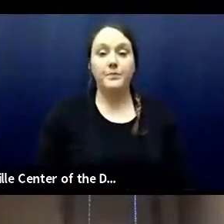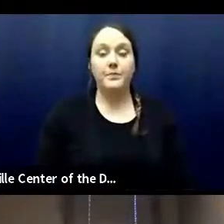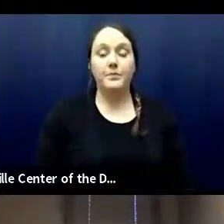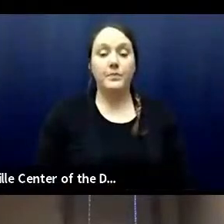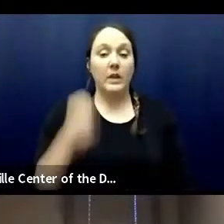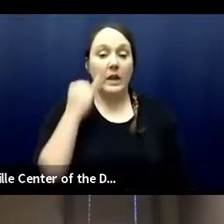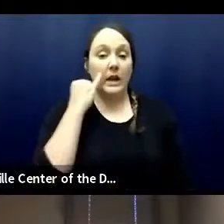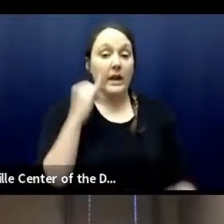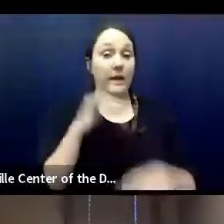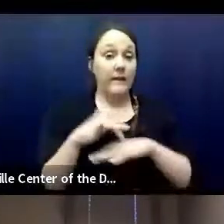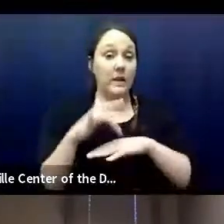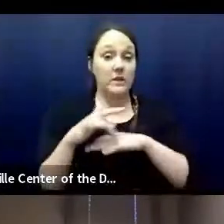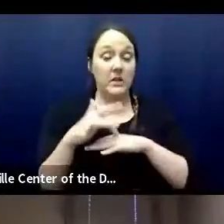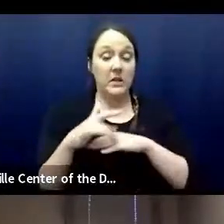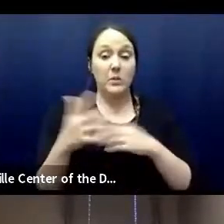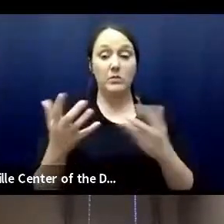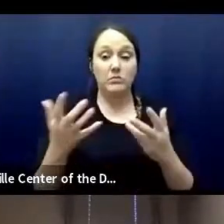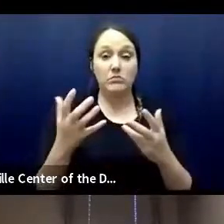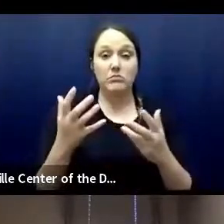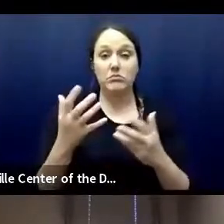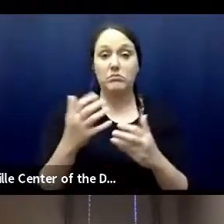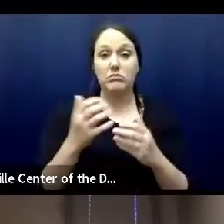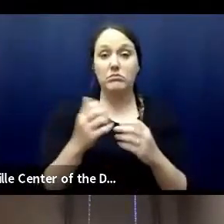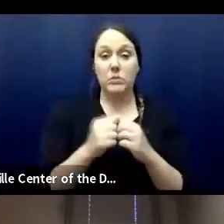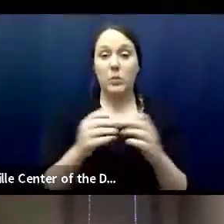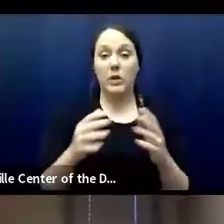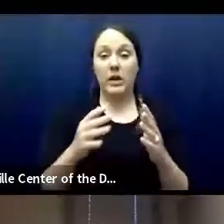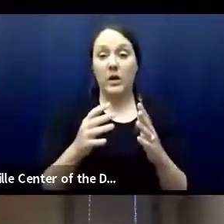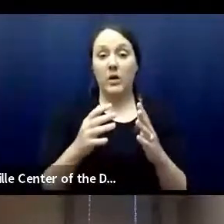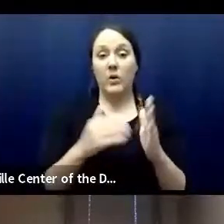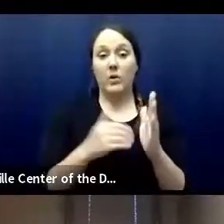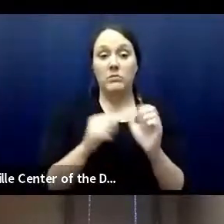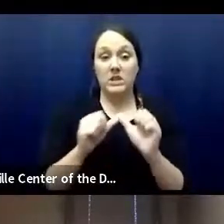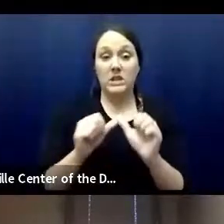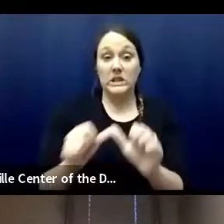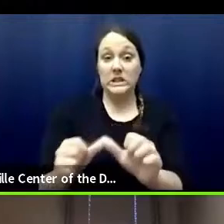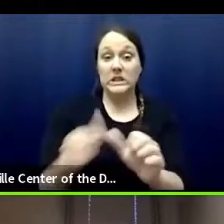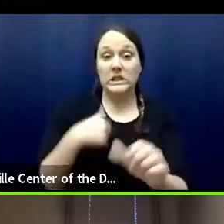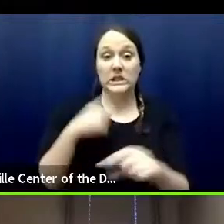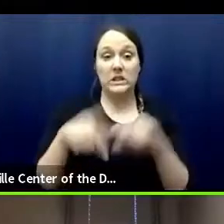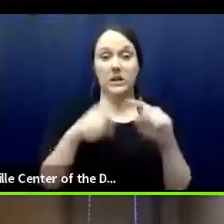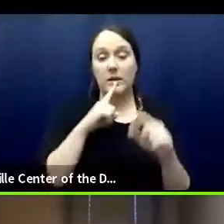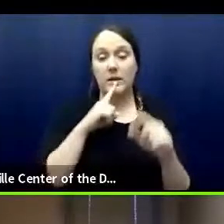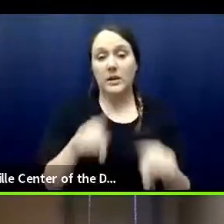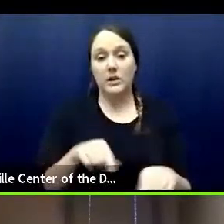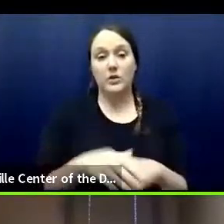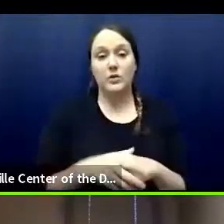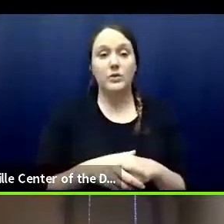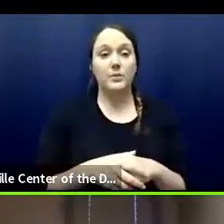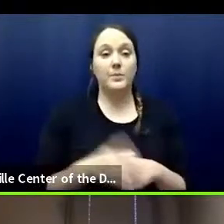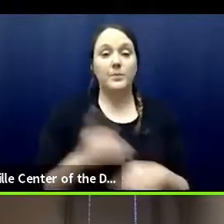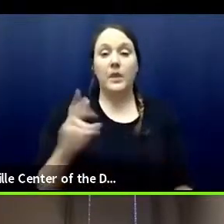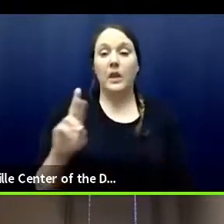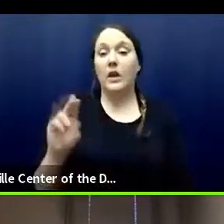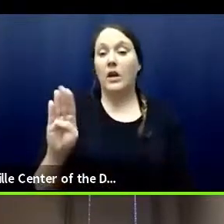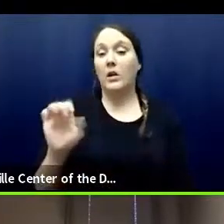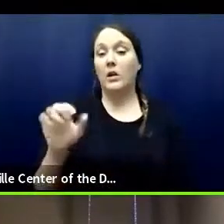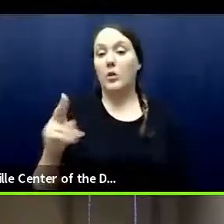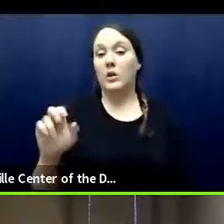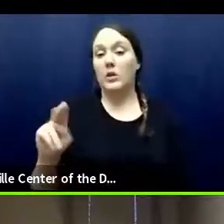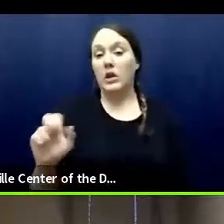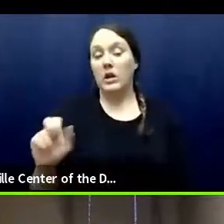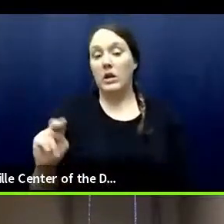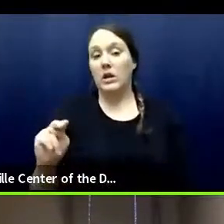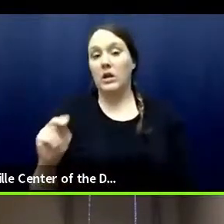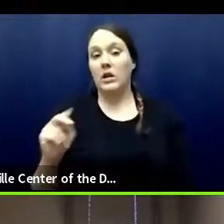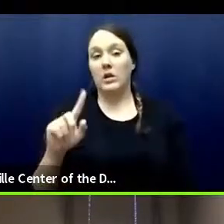If it's available with that regularity, I can't answer that question. So Dr. Buchanan, we have, when we were in